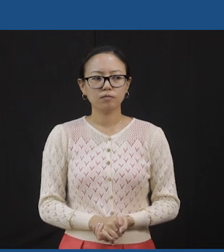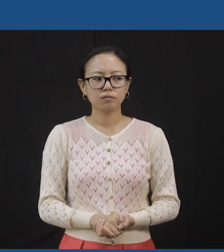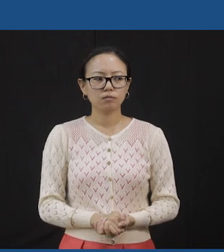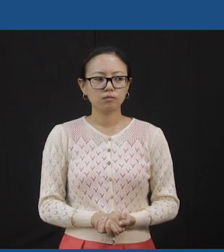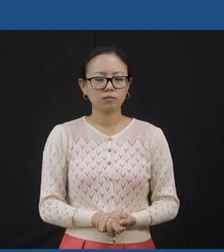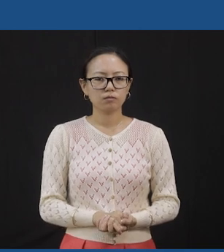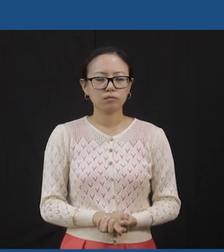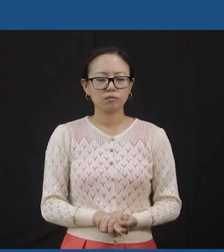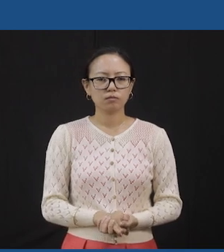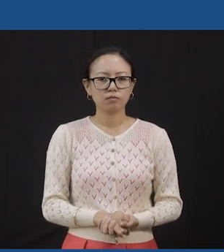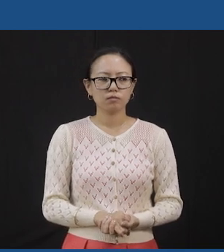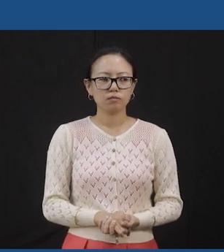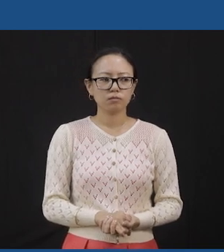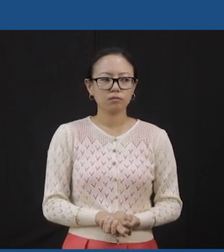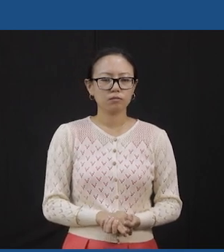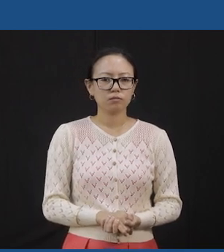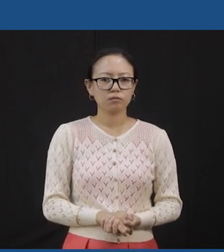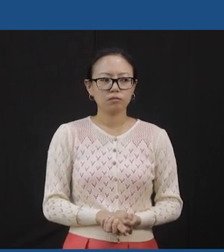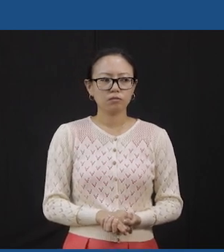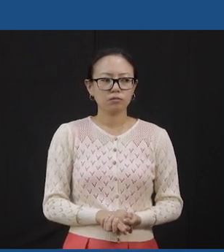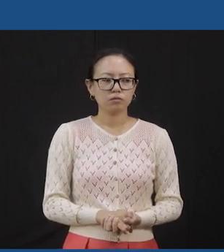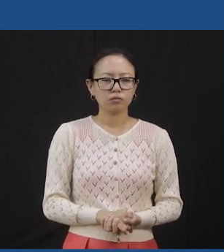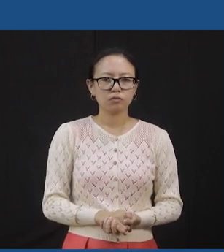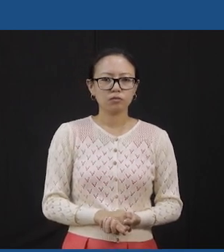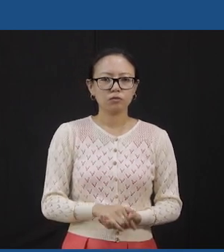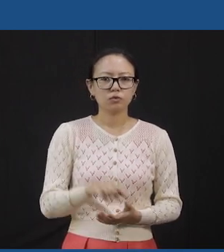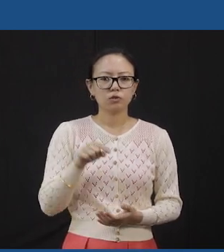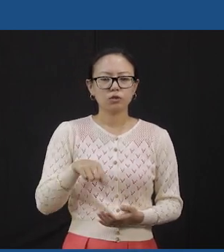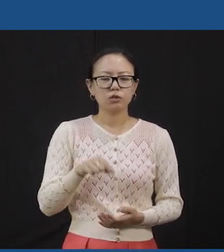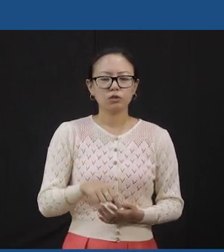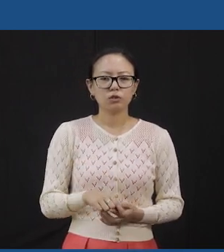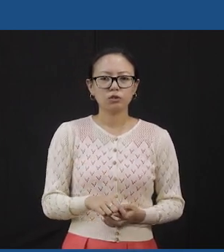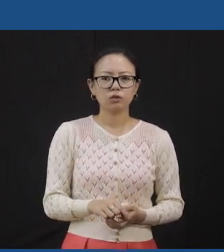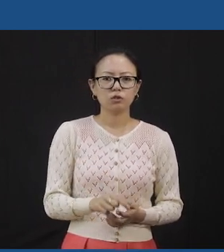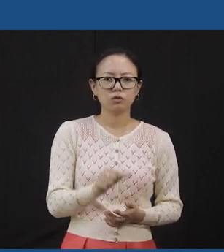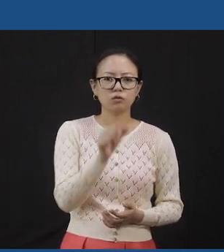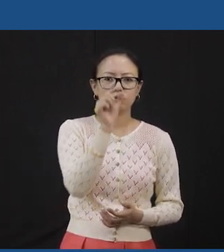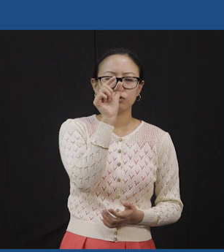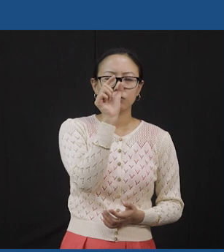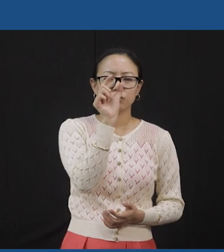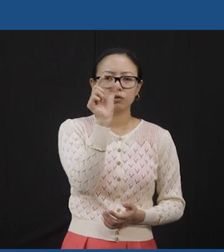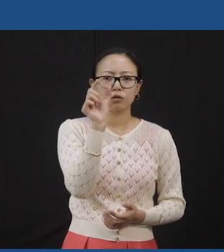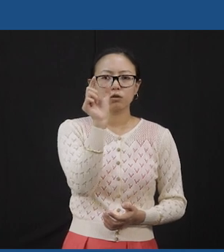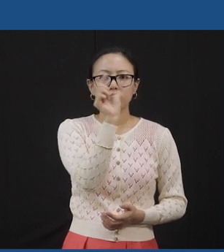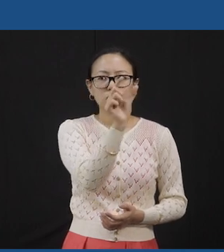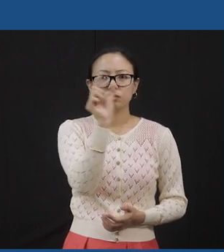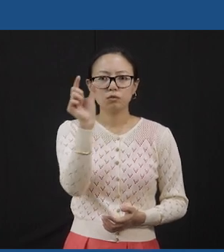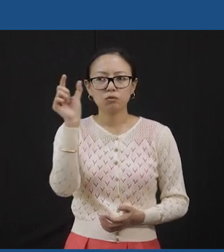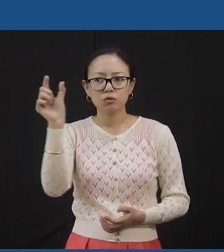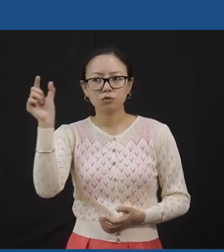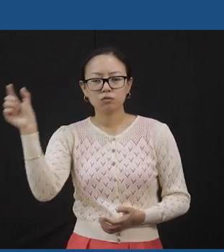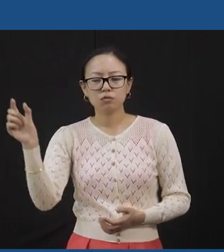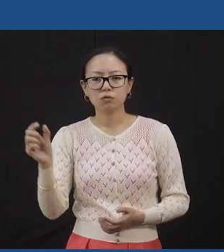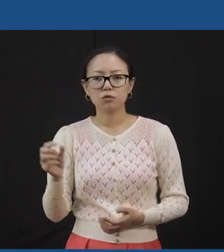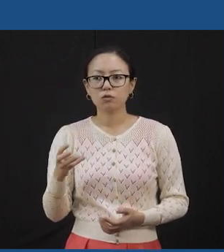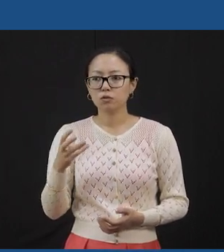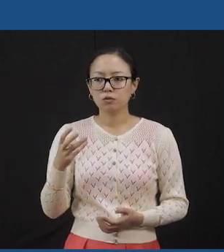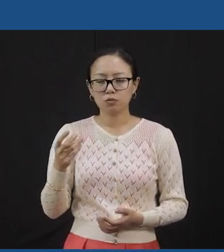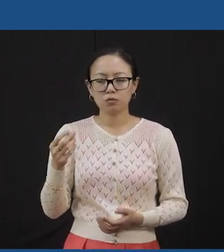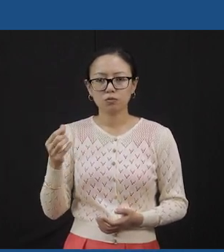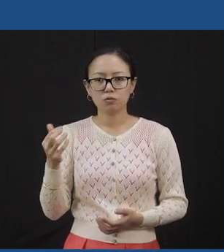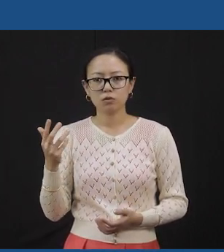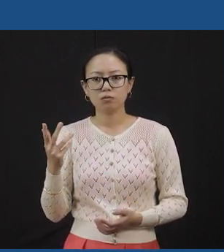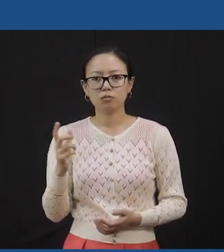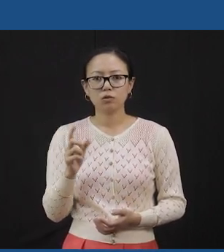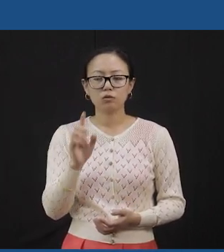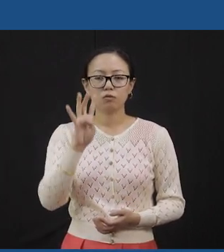See, find the sum. Here you have four numbers, 369 plus 123 plus